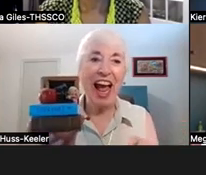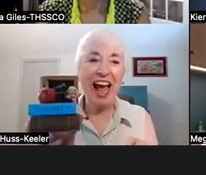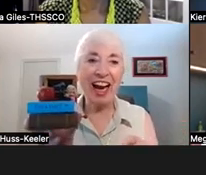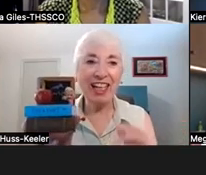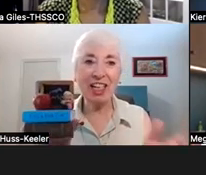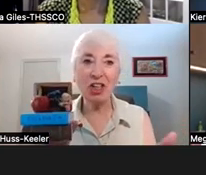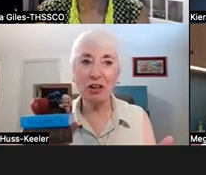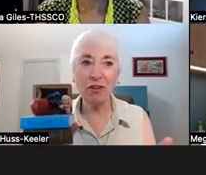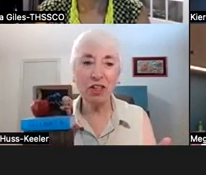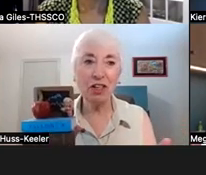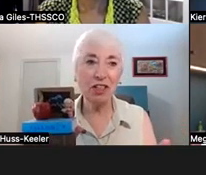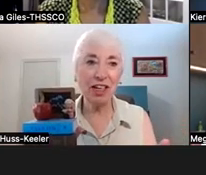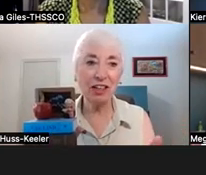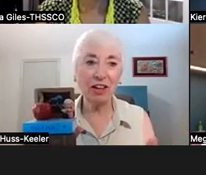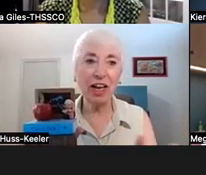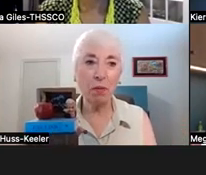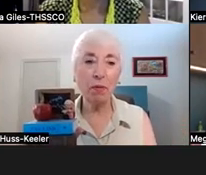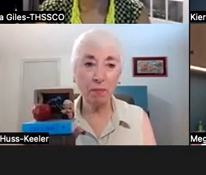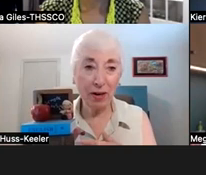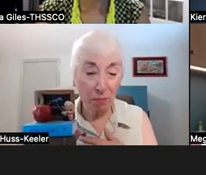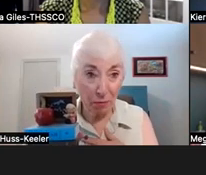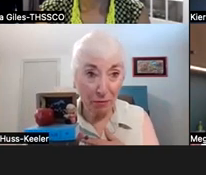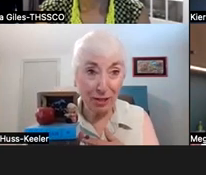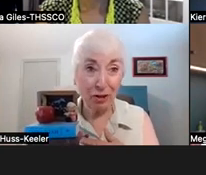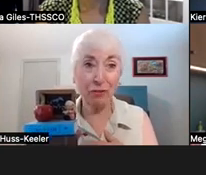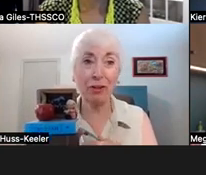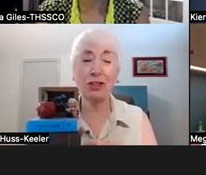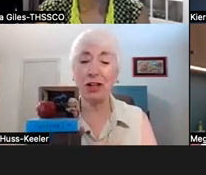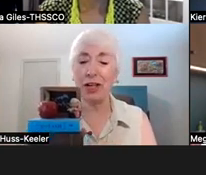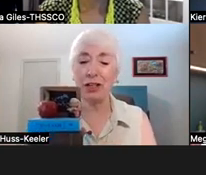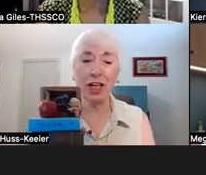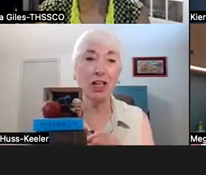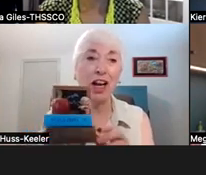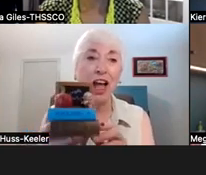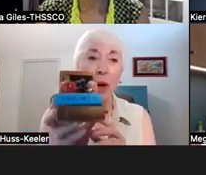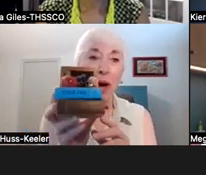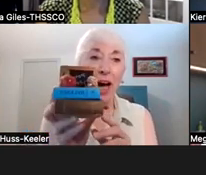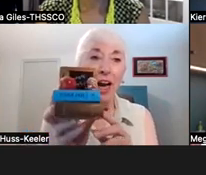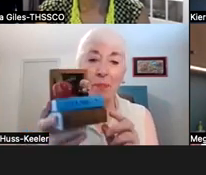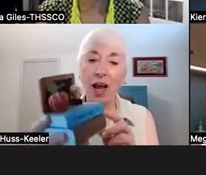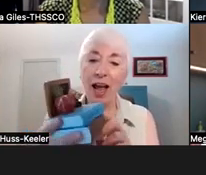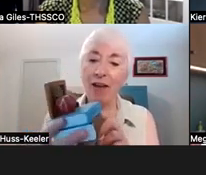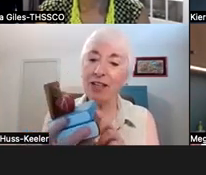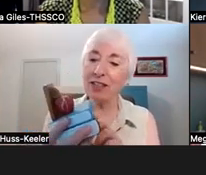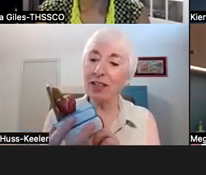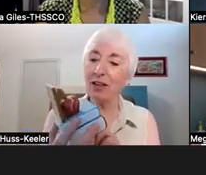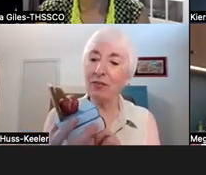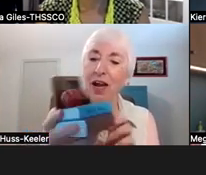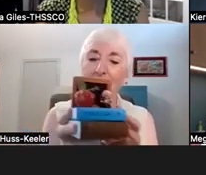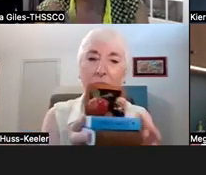four-year. And I teach at University of Houston Clear Lake, a professor of early childhood education. But I